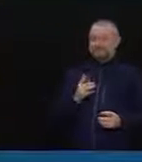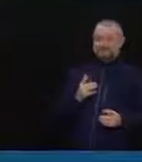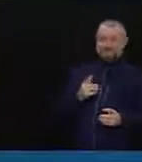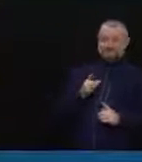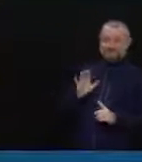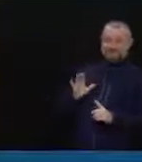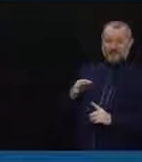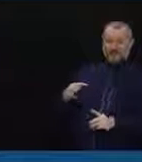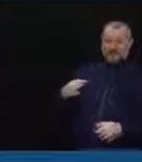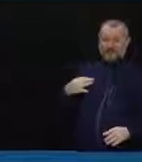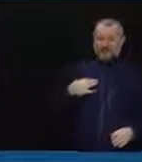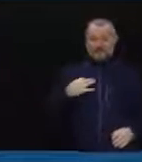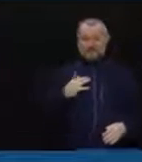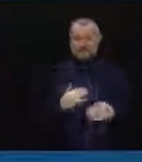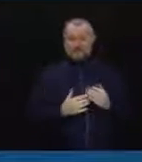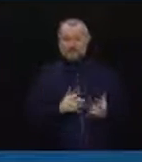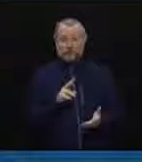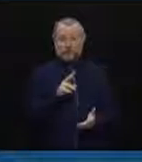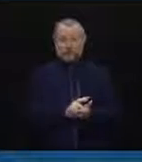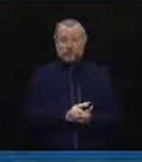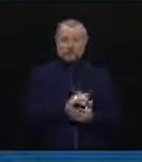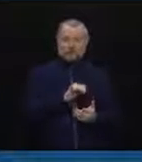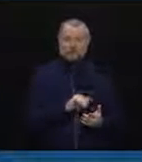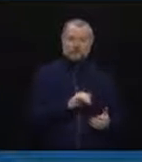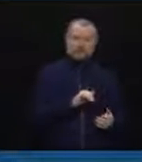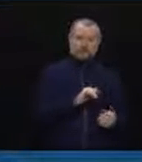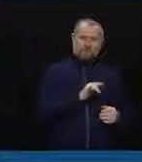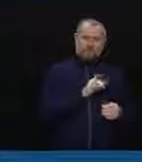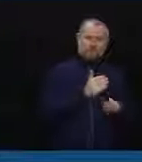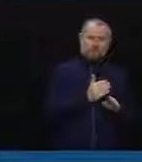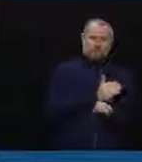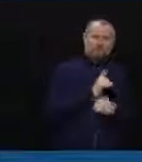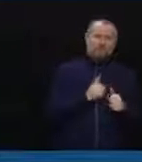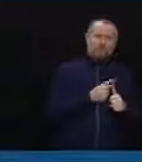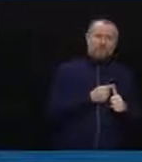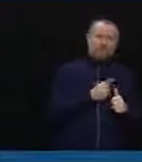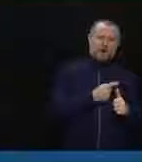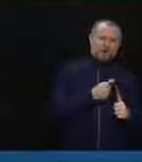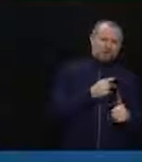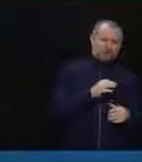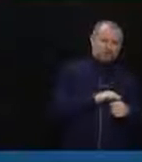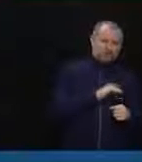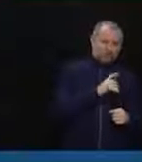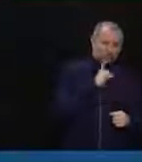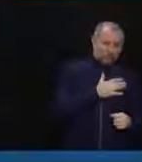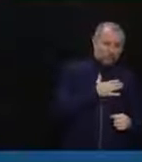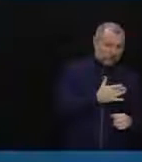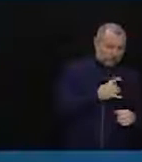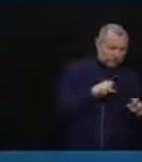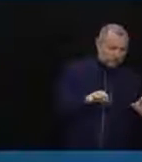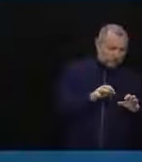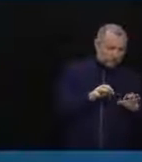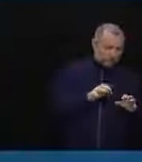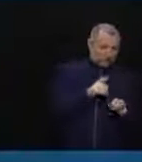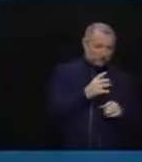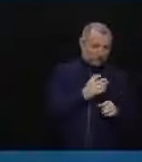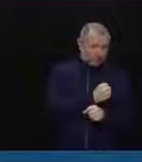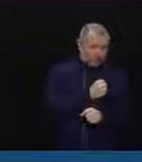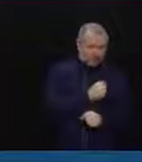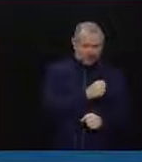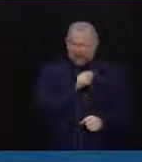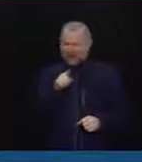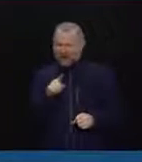Williams in the primary and they offer it to you? And second question is, Eric Adams is testifying for lawmakers right now for the state